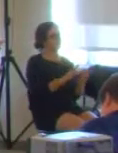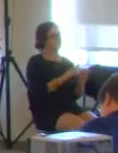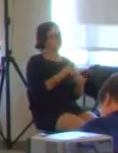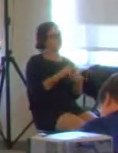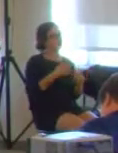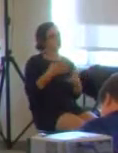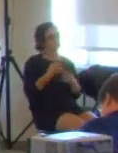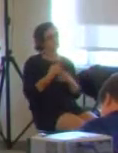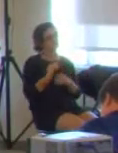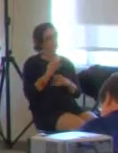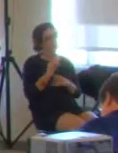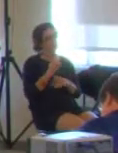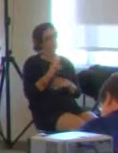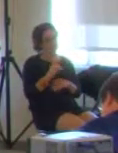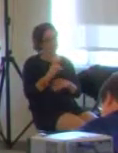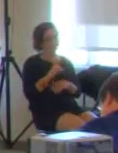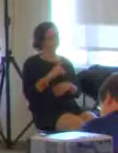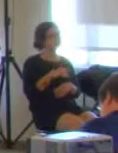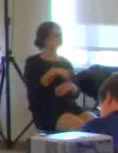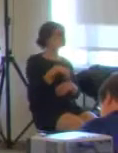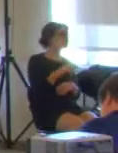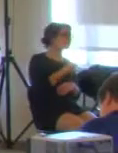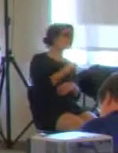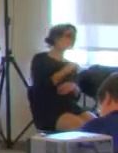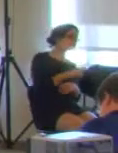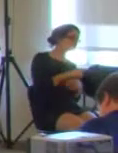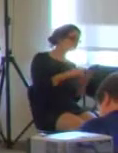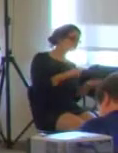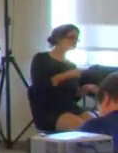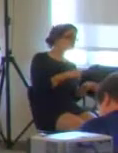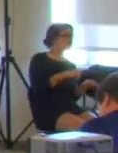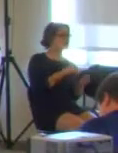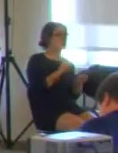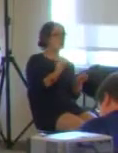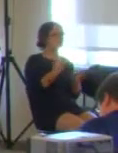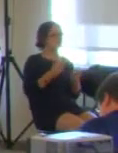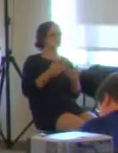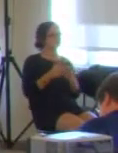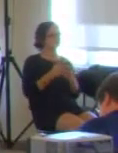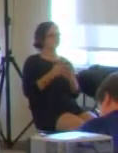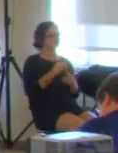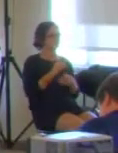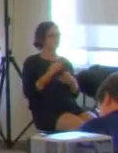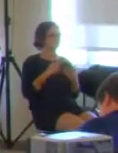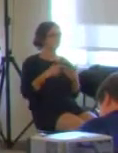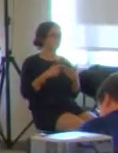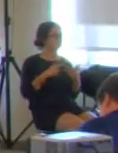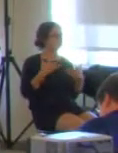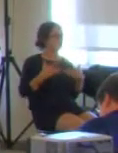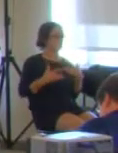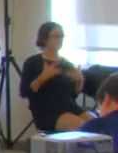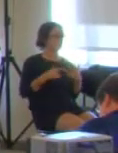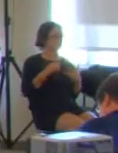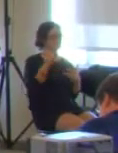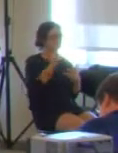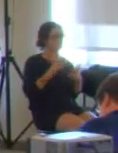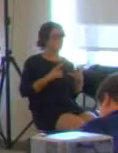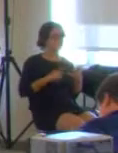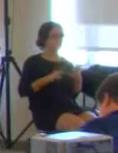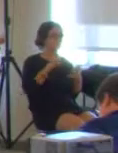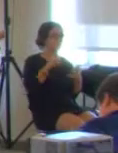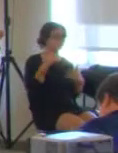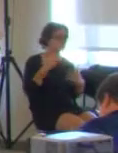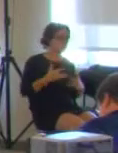with OCD problems, PTSD, adjustment disorders, bipolar, schizophrenia, major